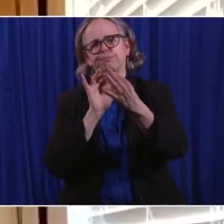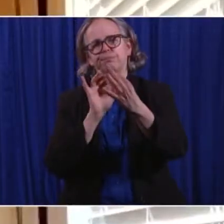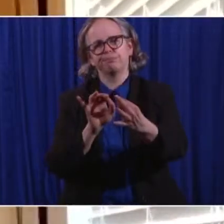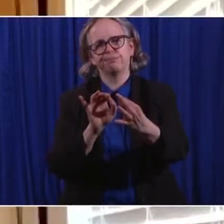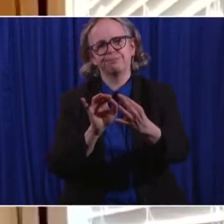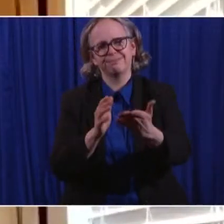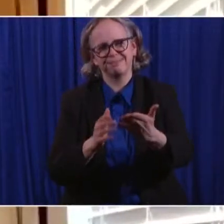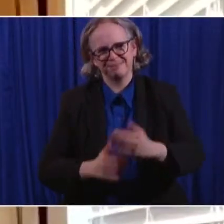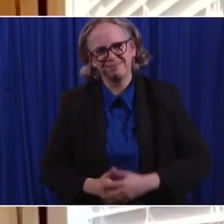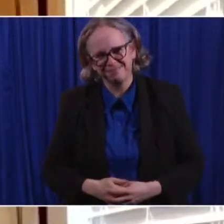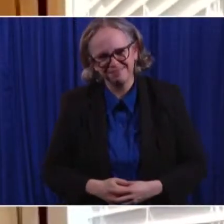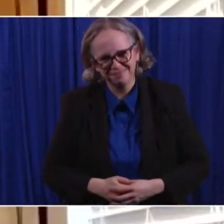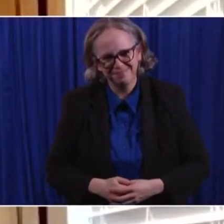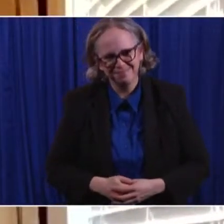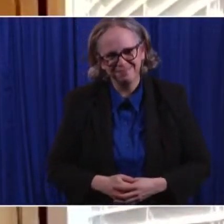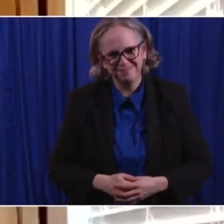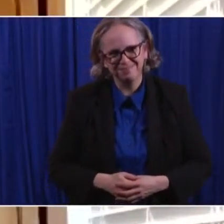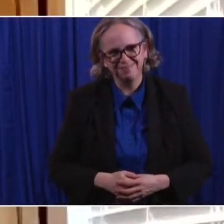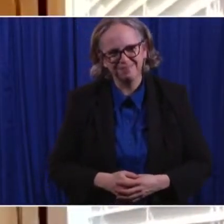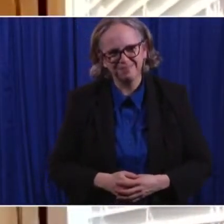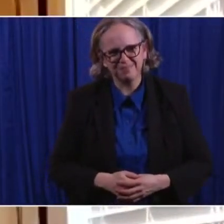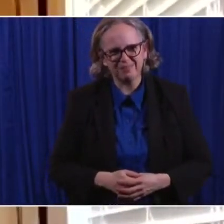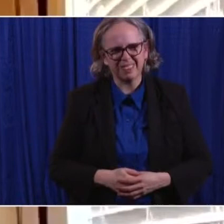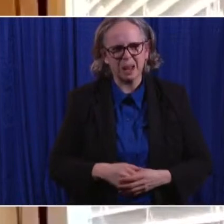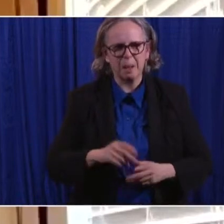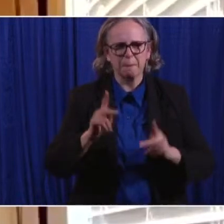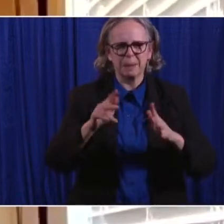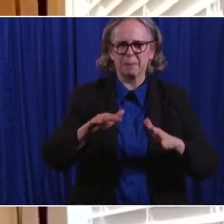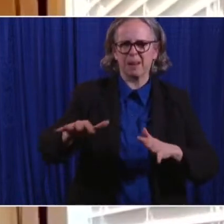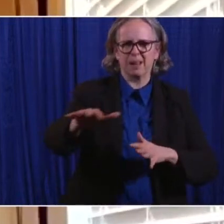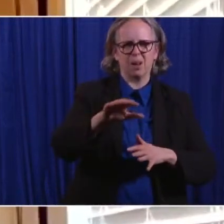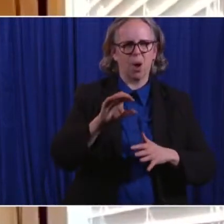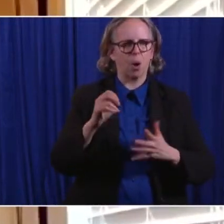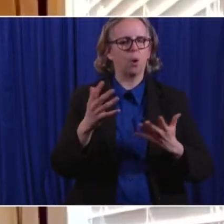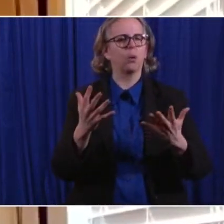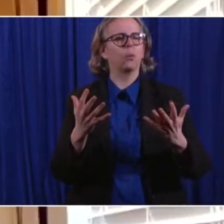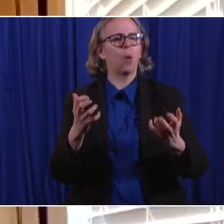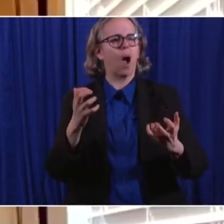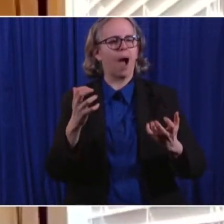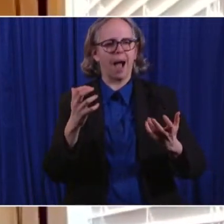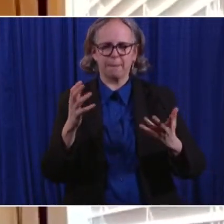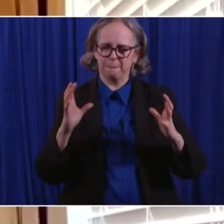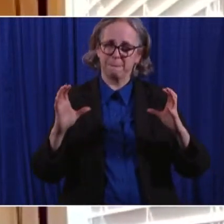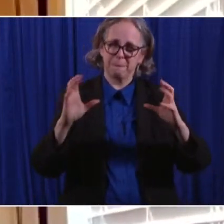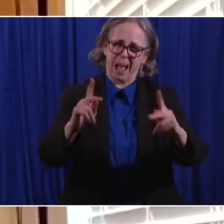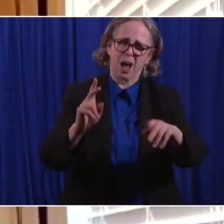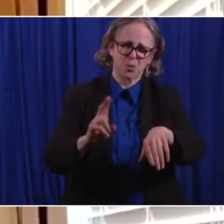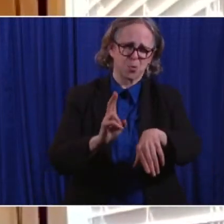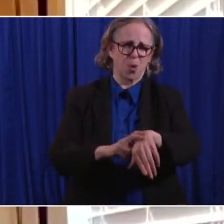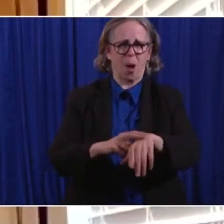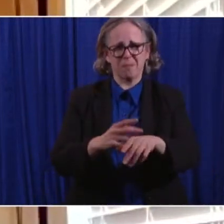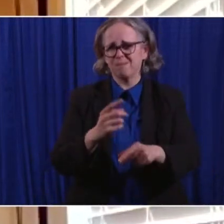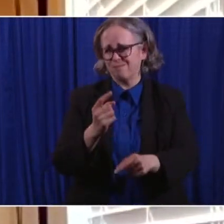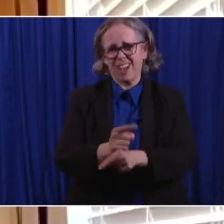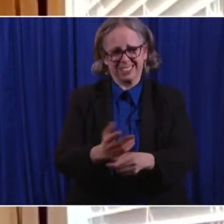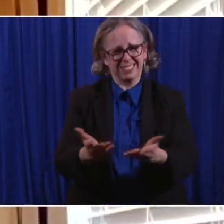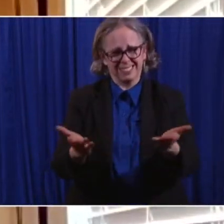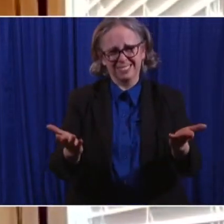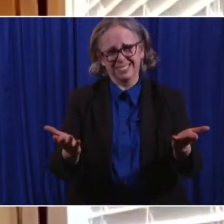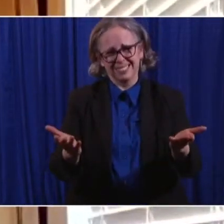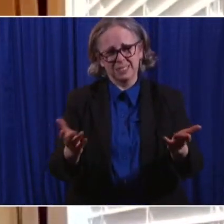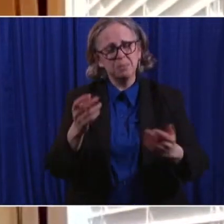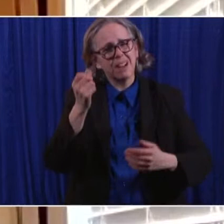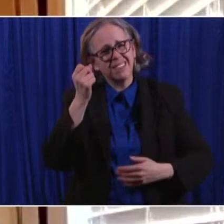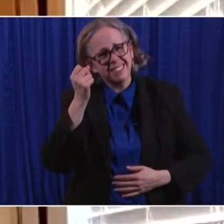Ohioans really understandably want to get their lives back to normal, but they have asked us over and